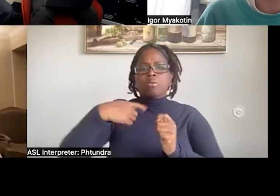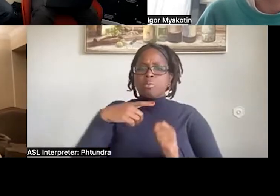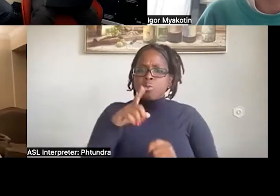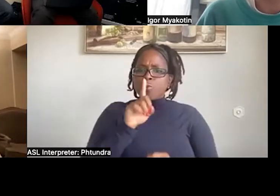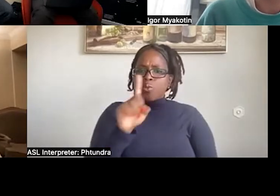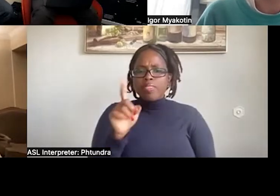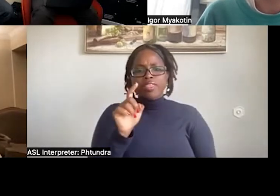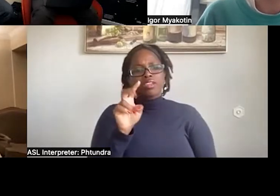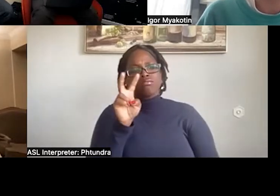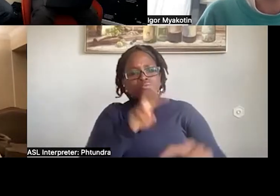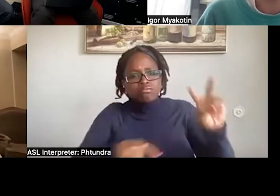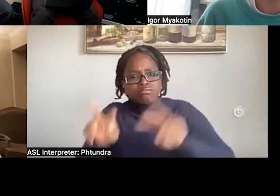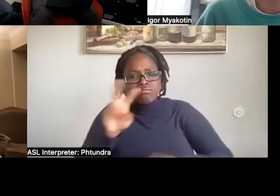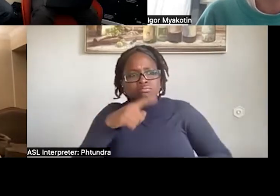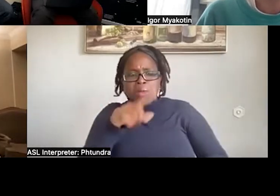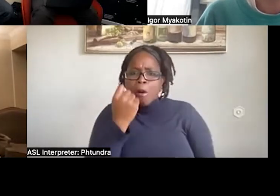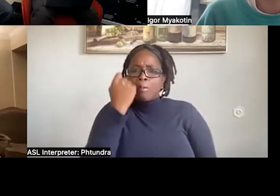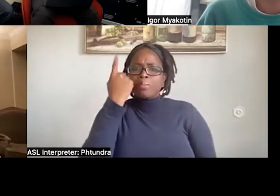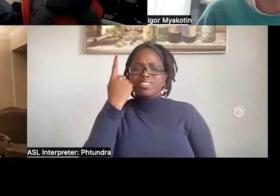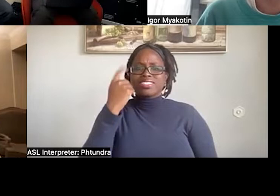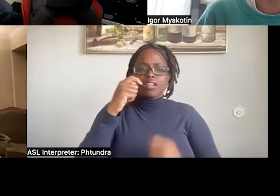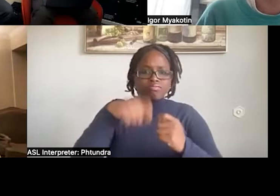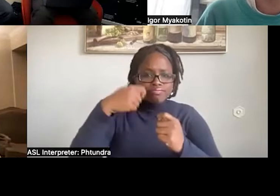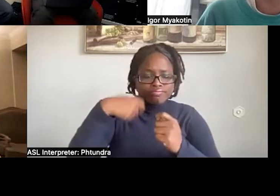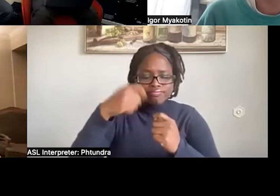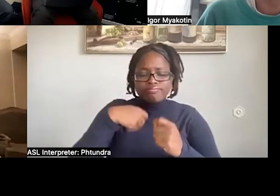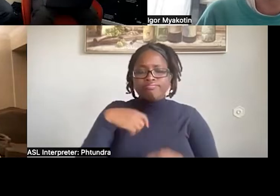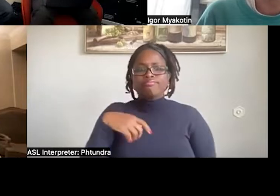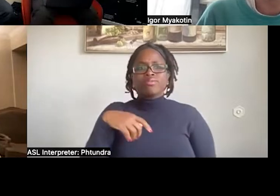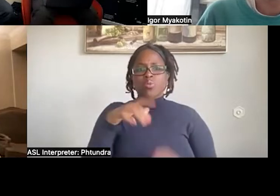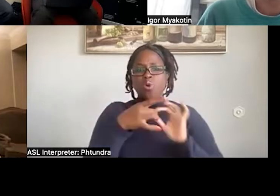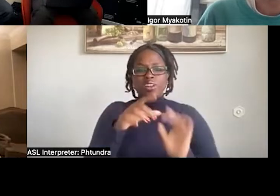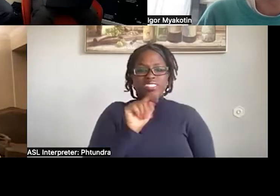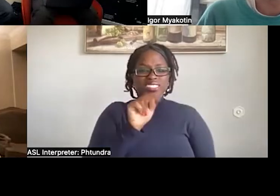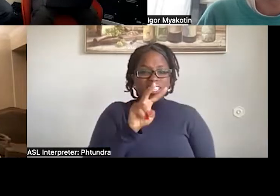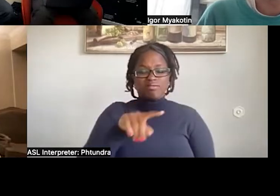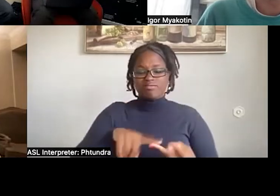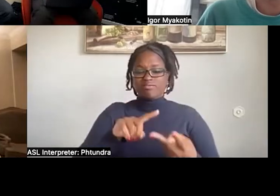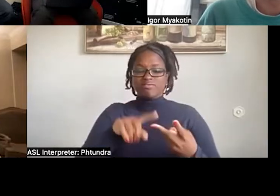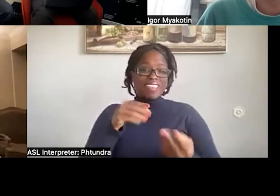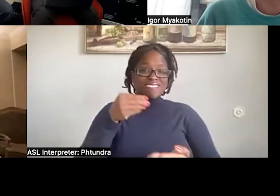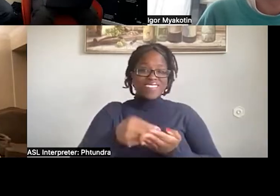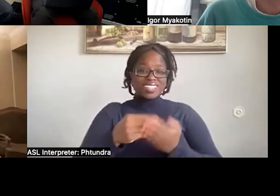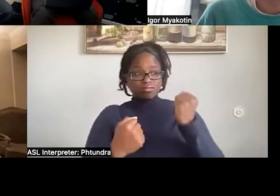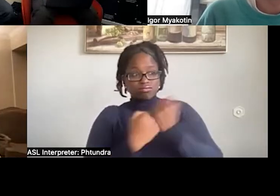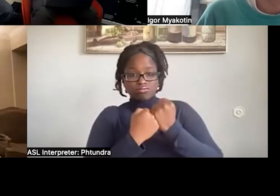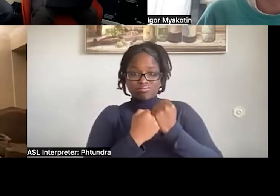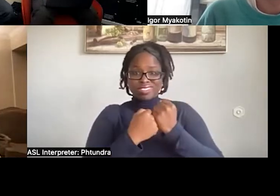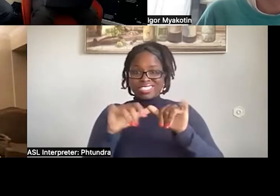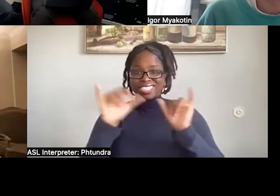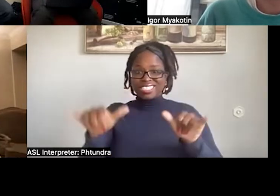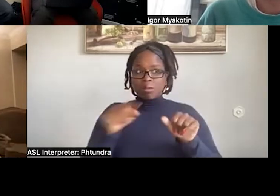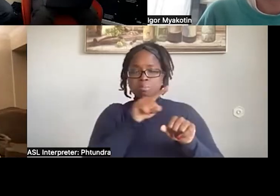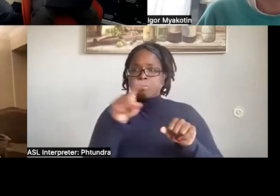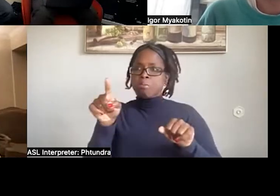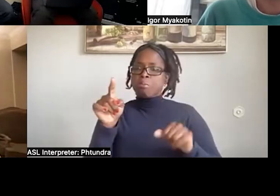observational documentaries in TV system, in funding system. So my life is at